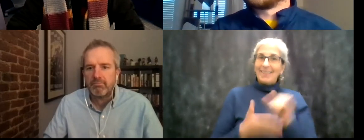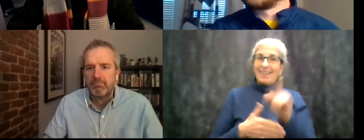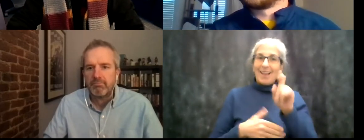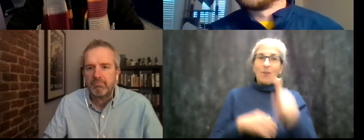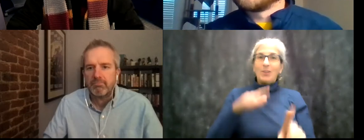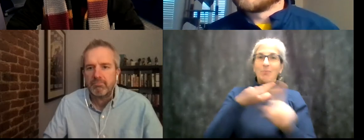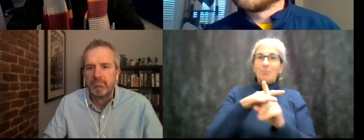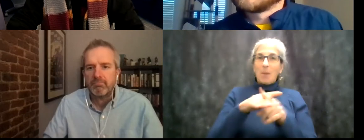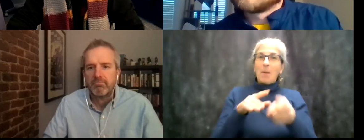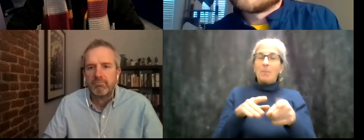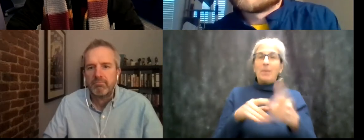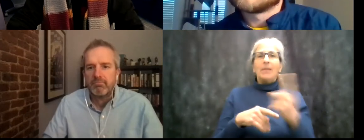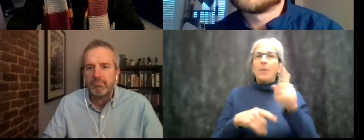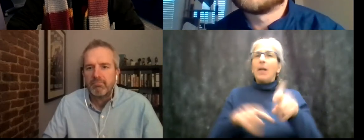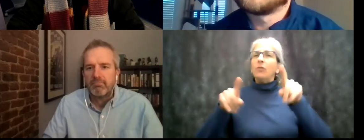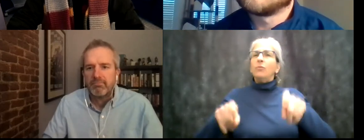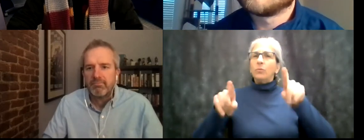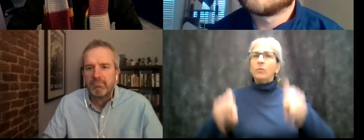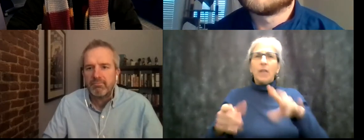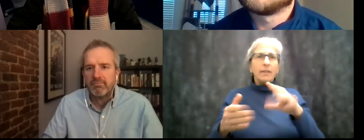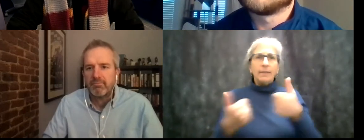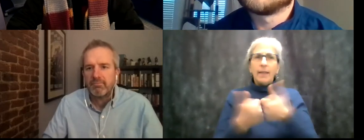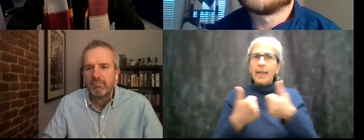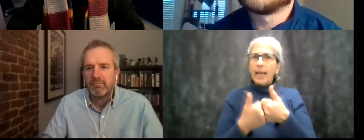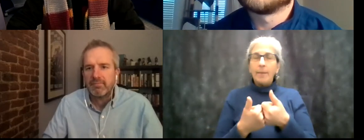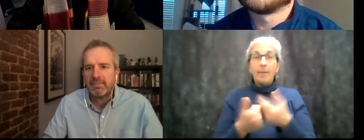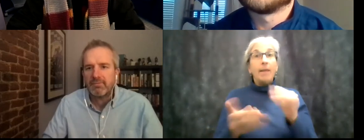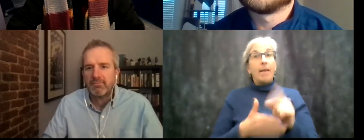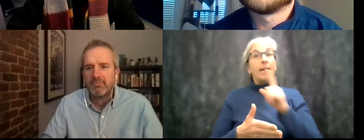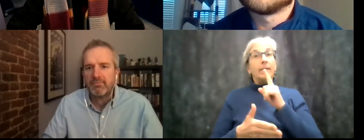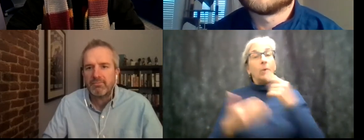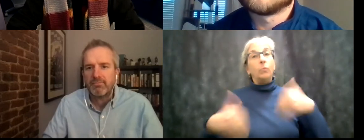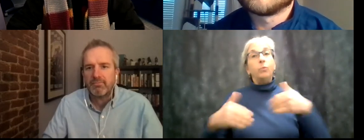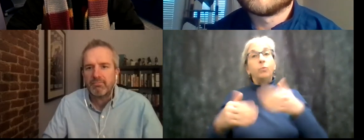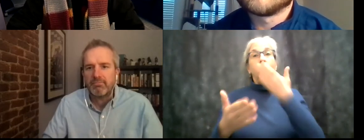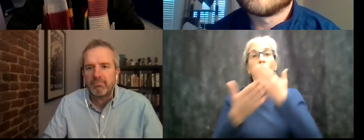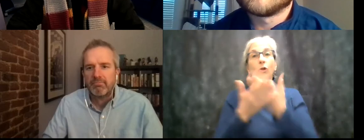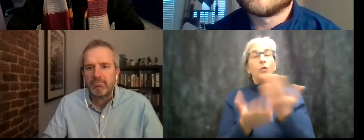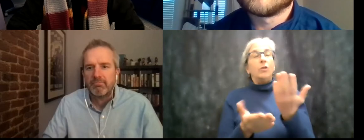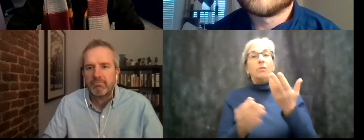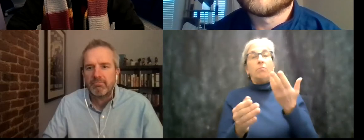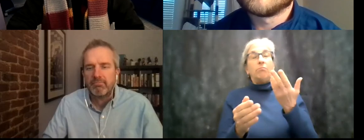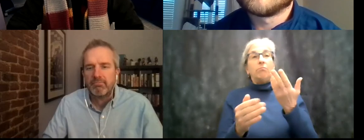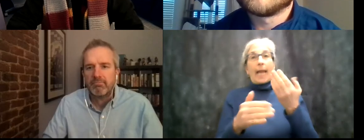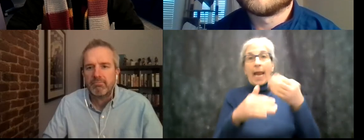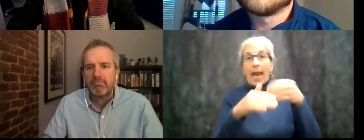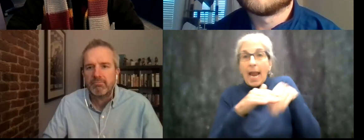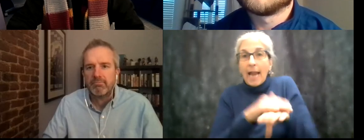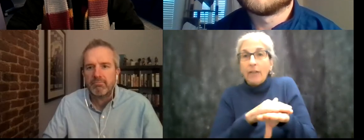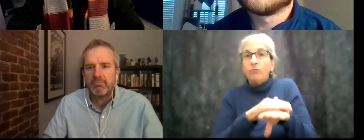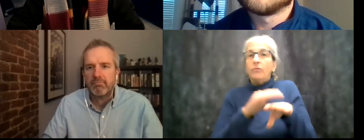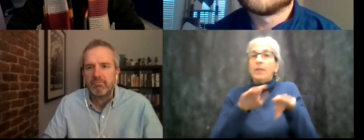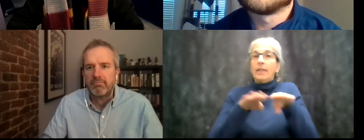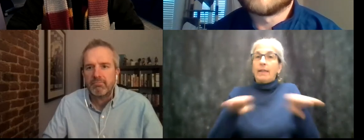somebody has to test this stuff, and that's often a very good entry-level job because you get used to what is needed to